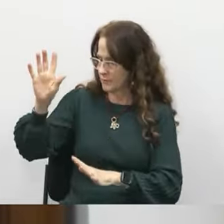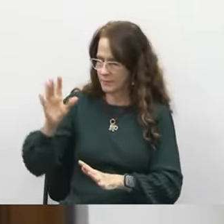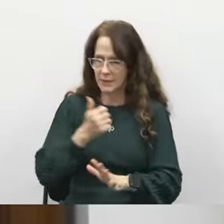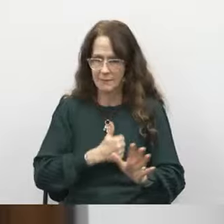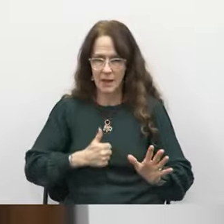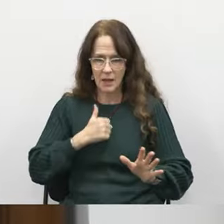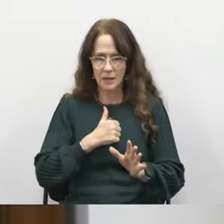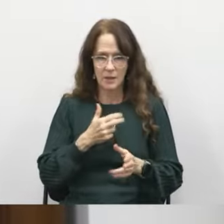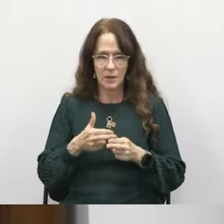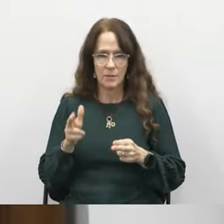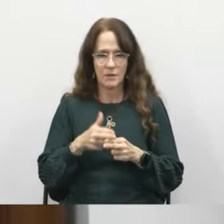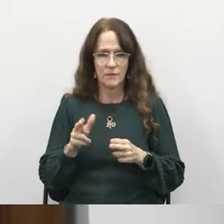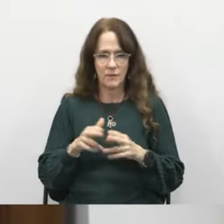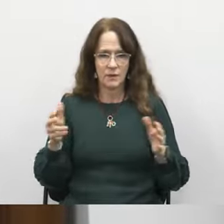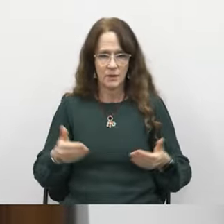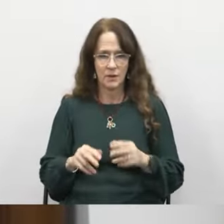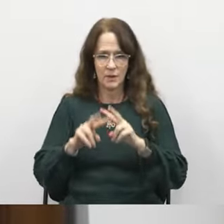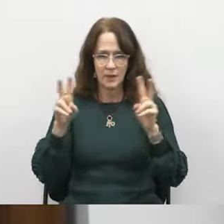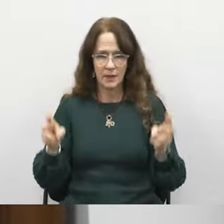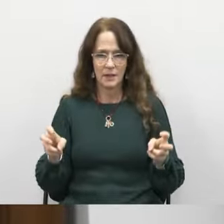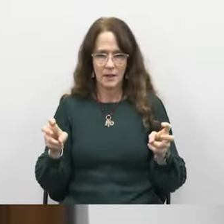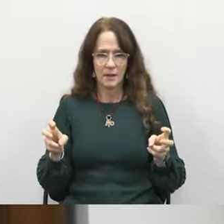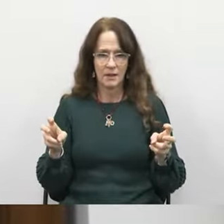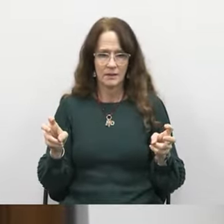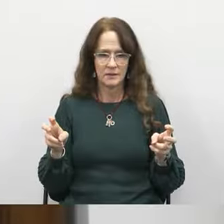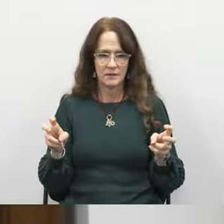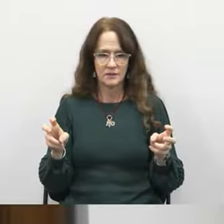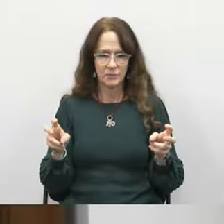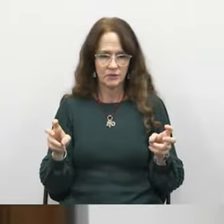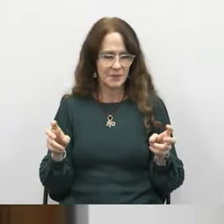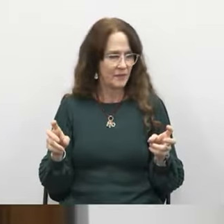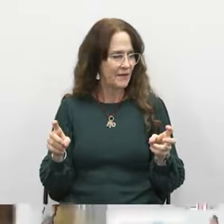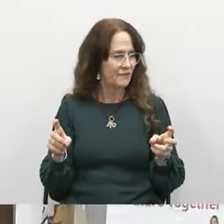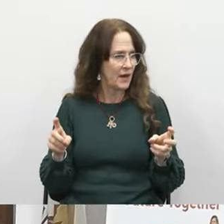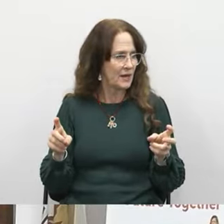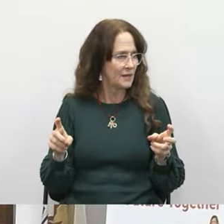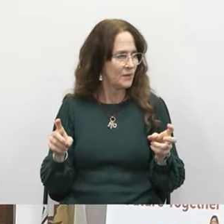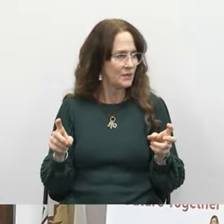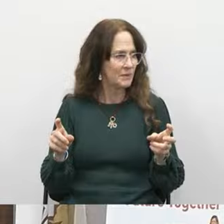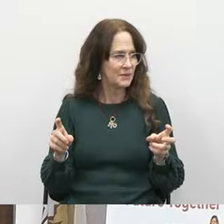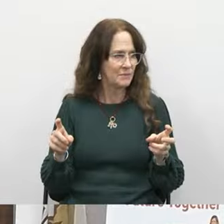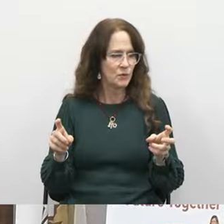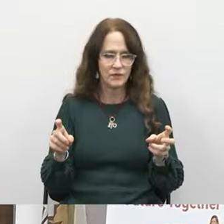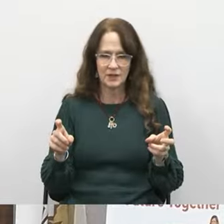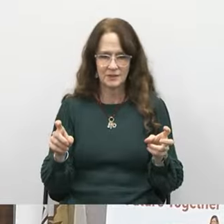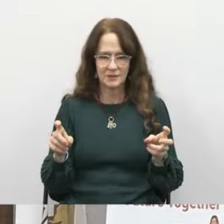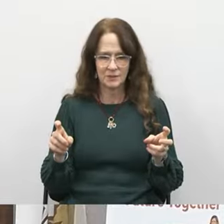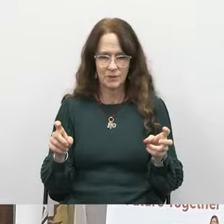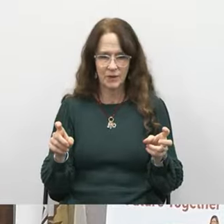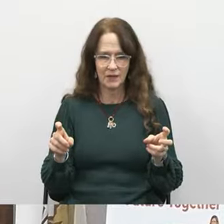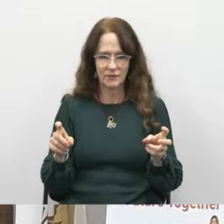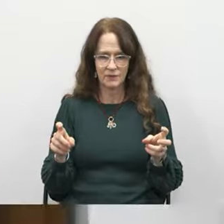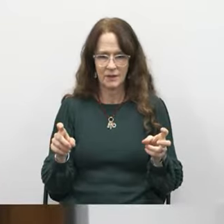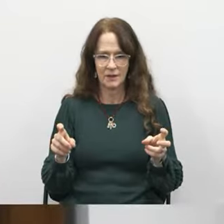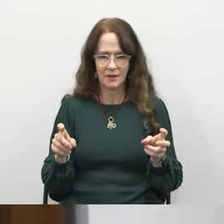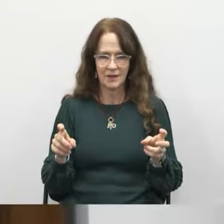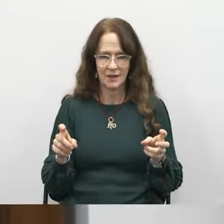just briefly introduce the topic, just for the public and for the board. Of course, this is the time for the